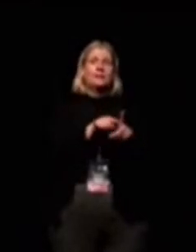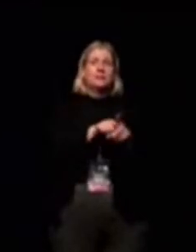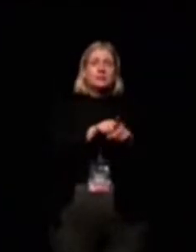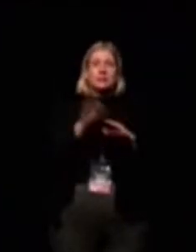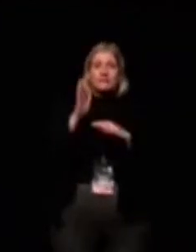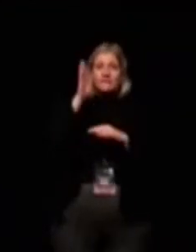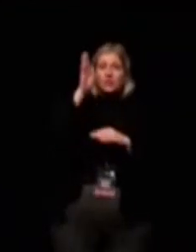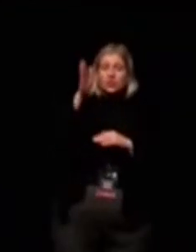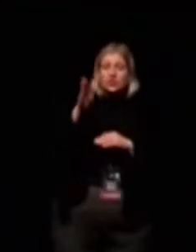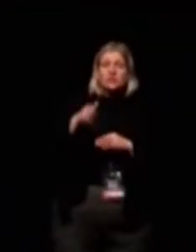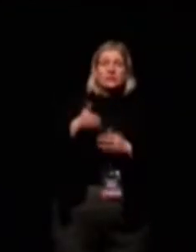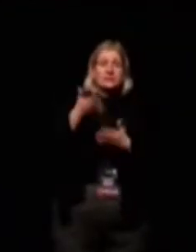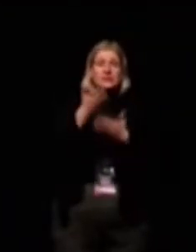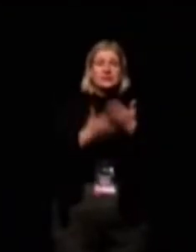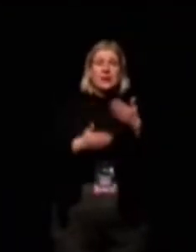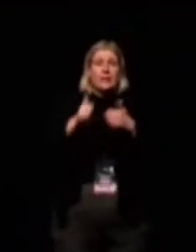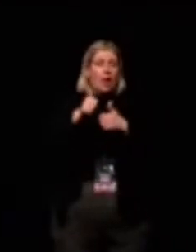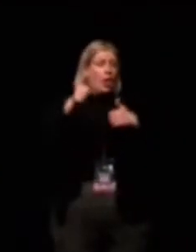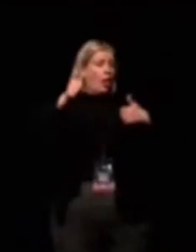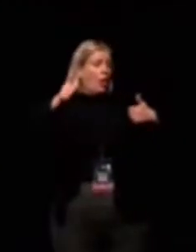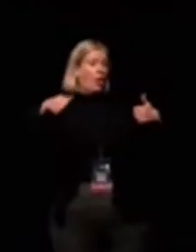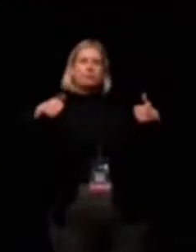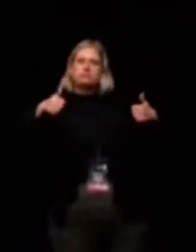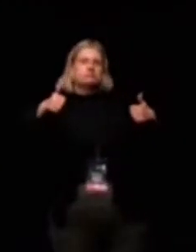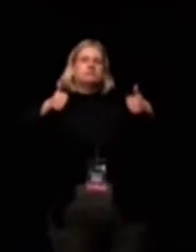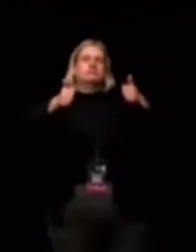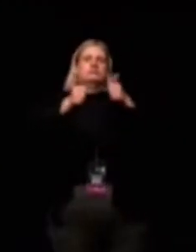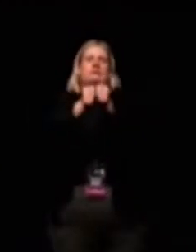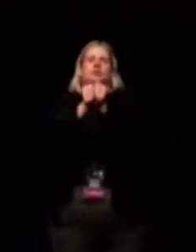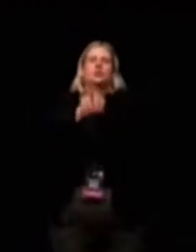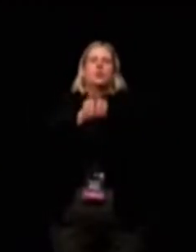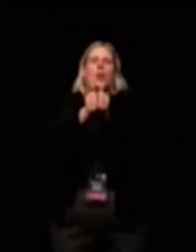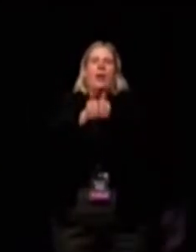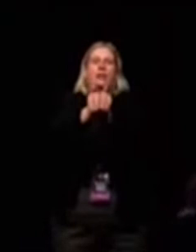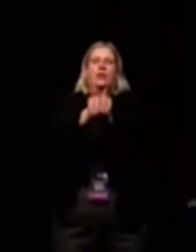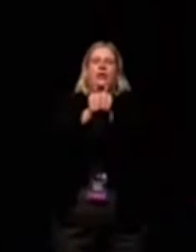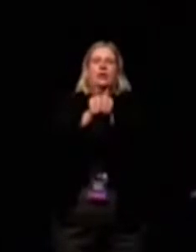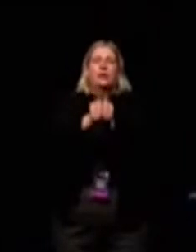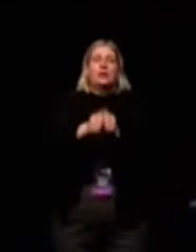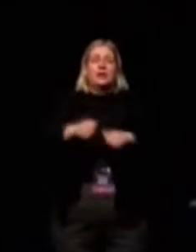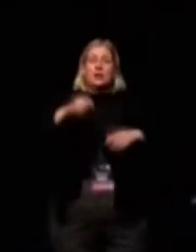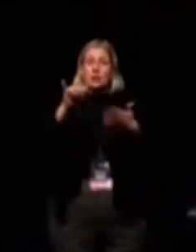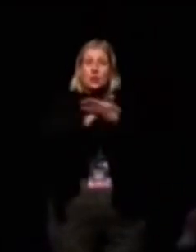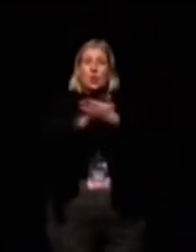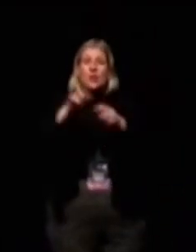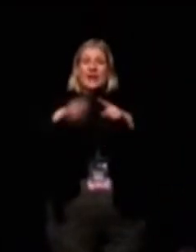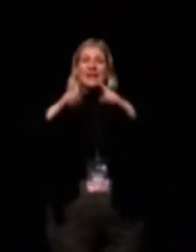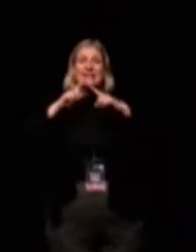anyone behind, because New York cannot succeed unless we all succeed.